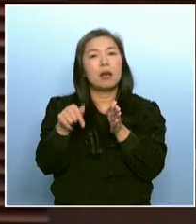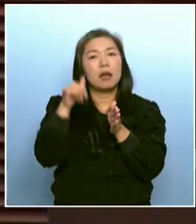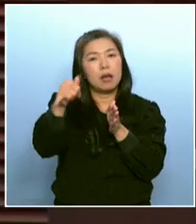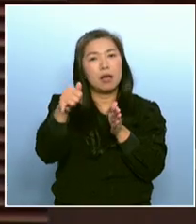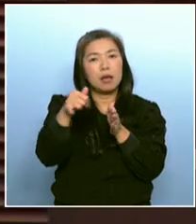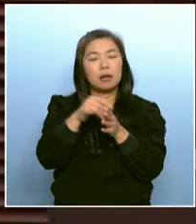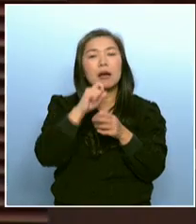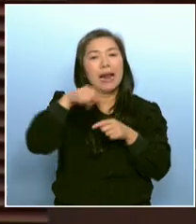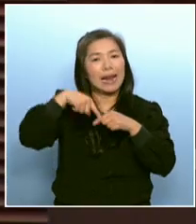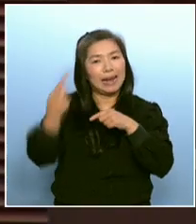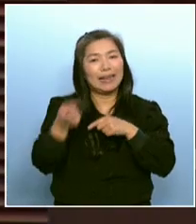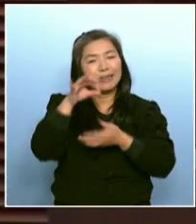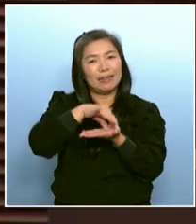need